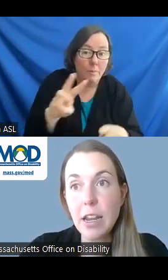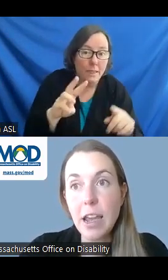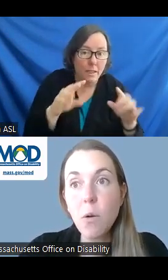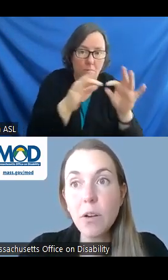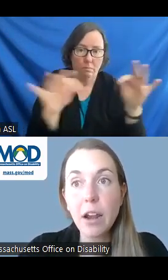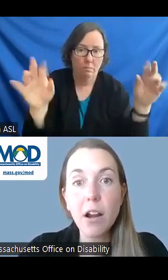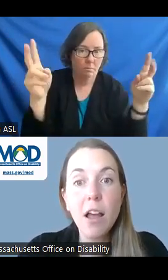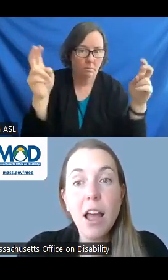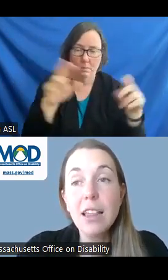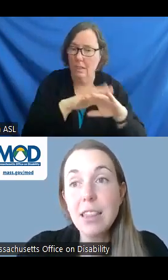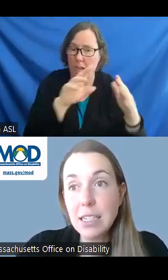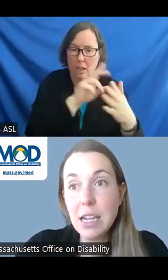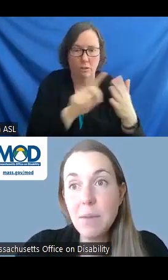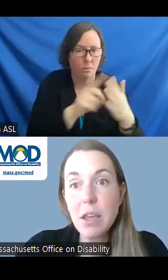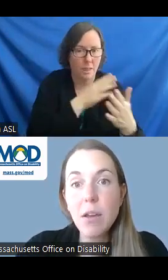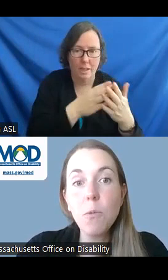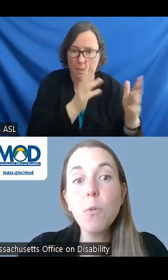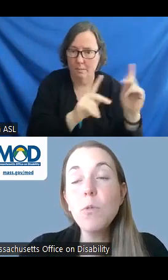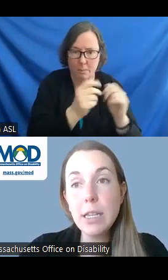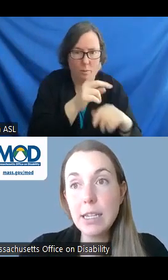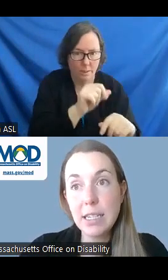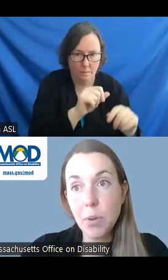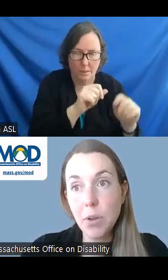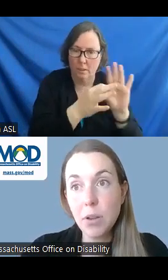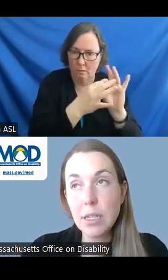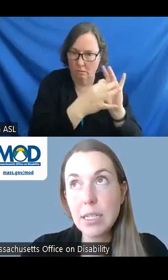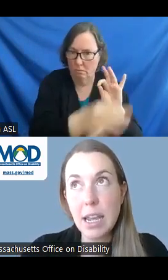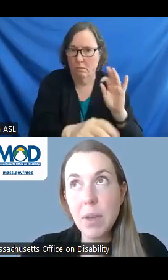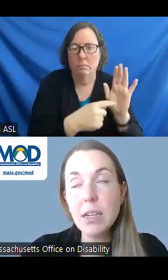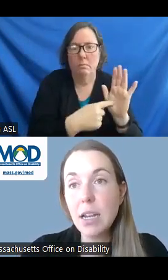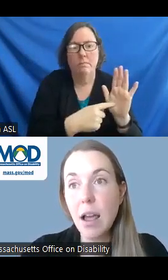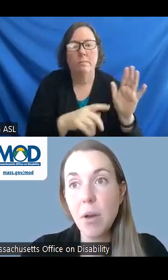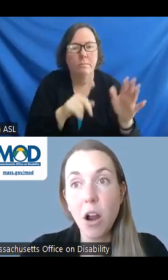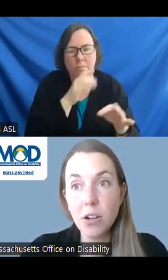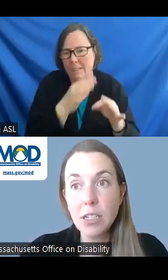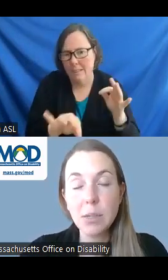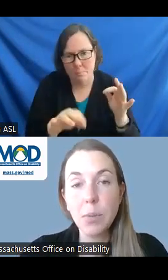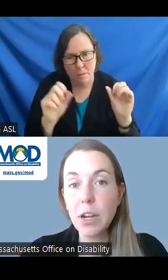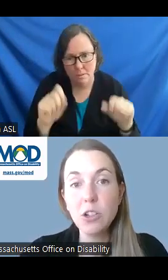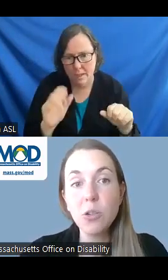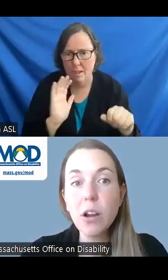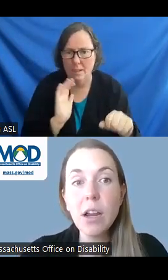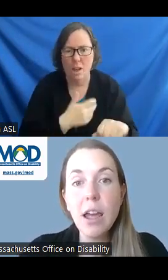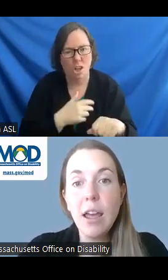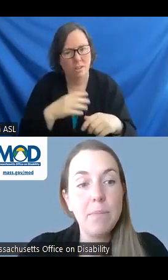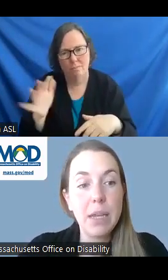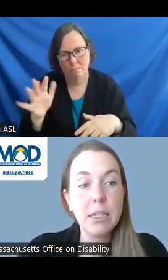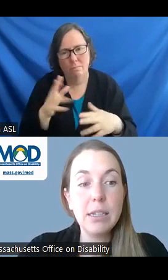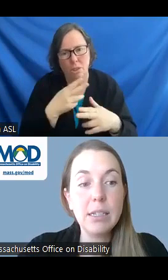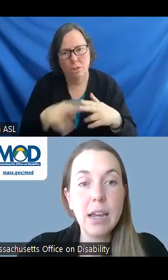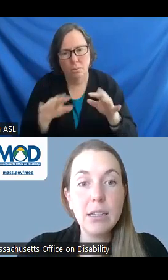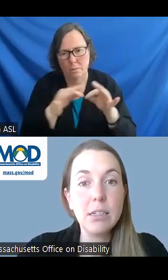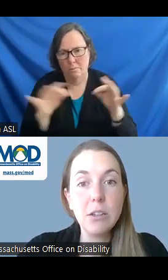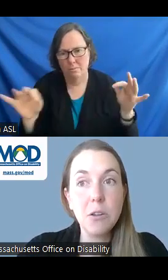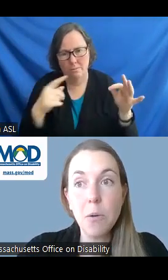your ADA coordinator. This can be a really simple statement. Ours is pretty short. It